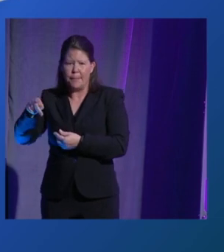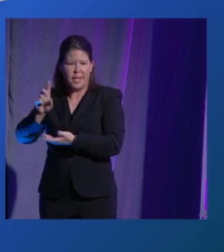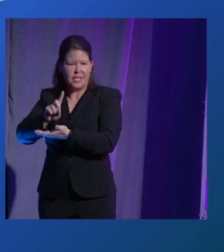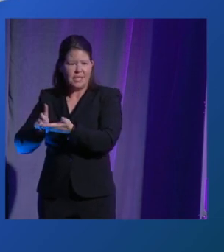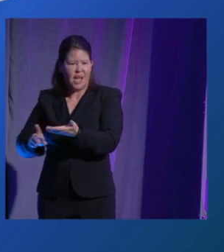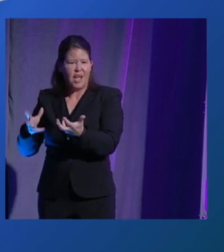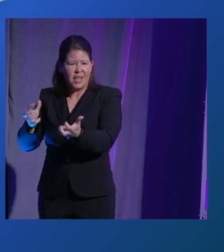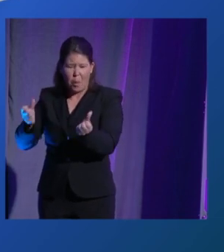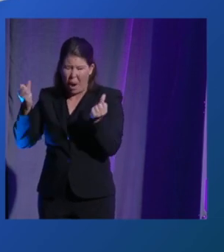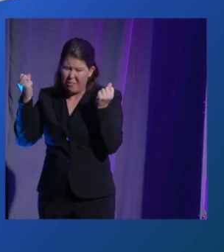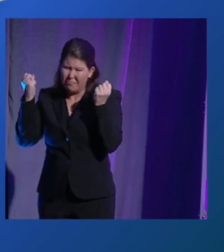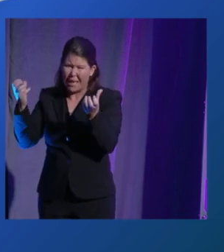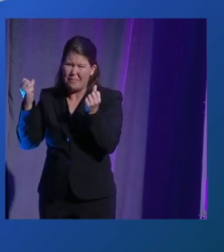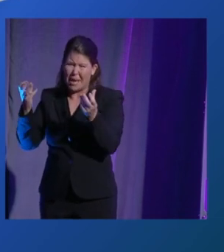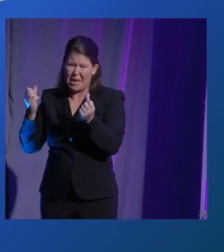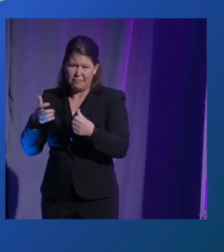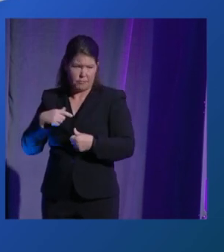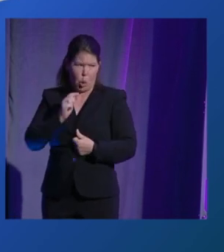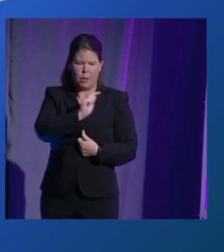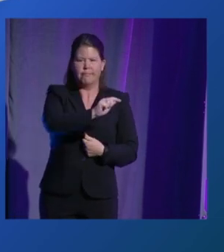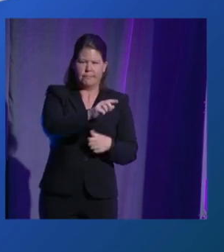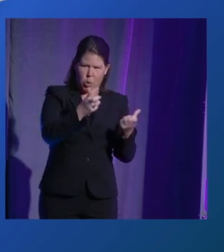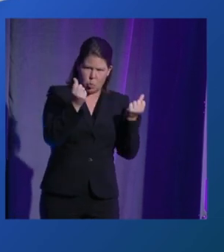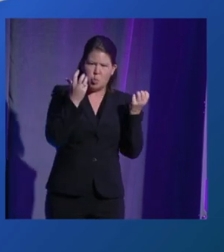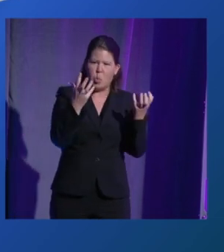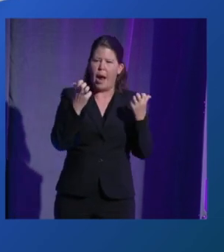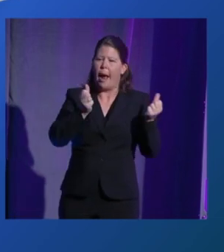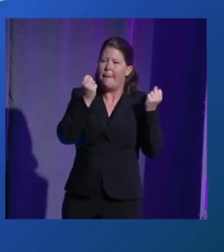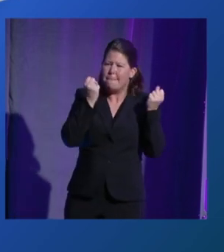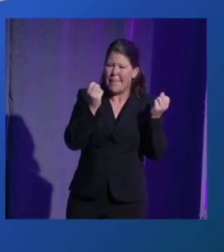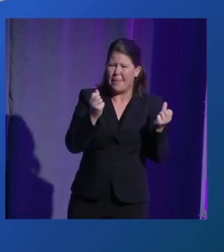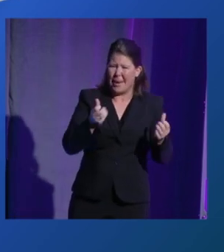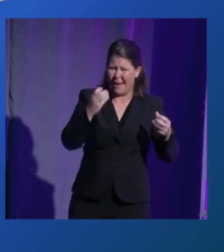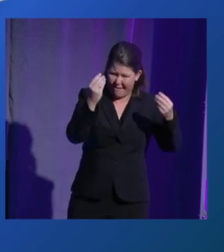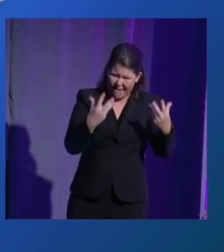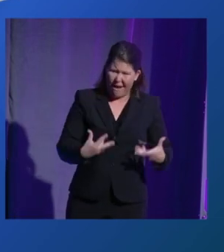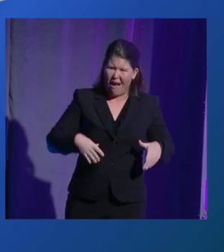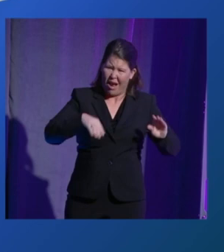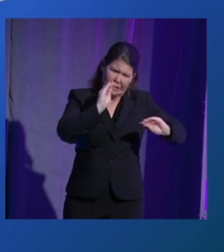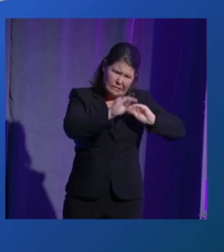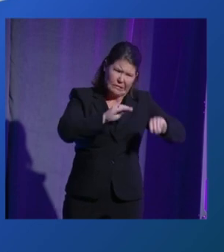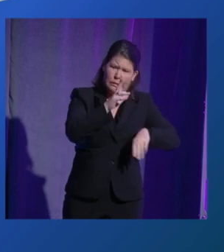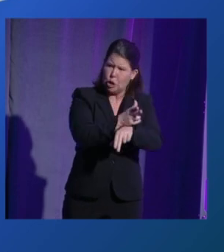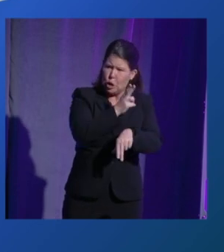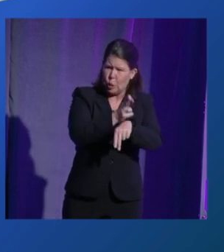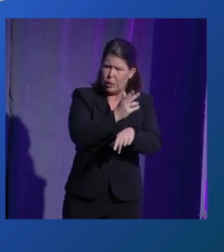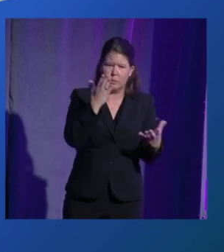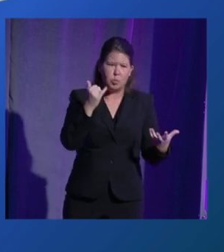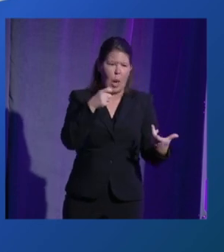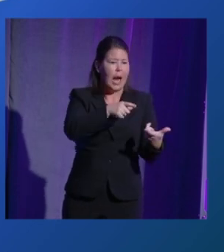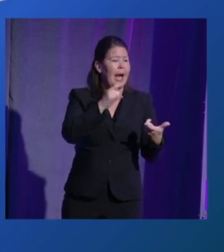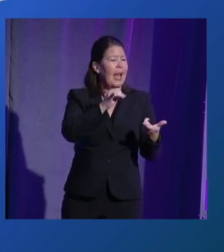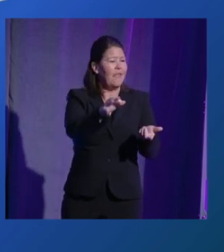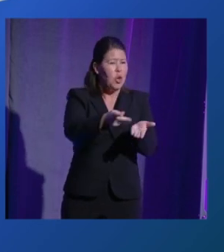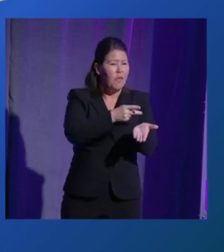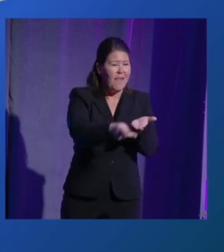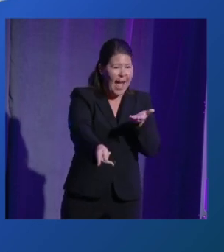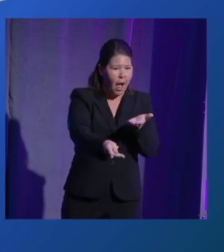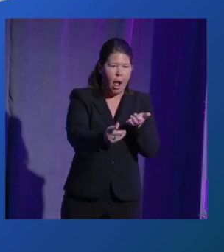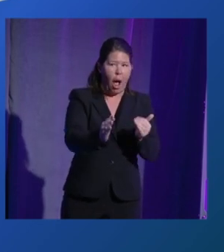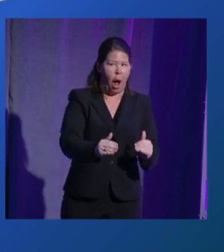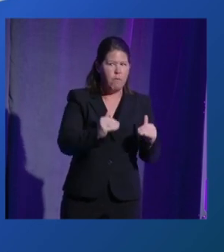doing use chat GPT because in the cycle of life for artificial intelligence it's fail better faster